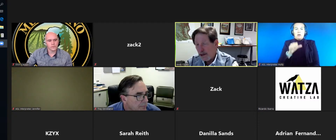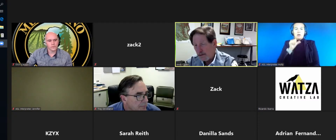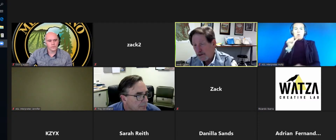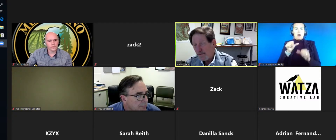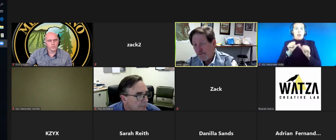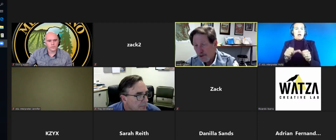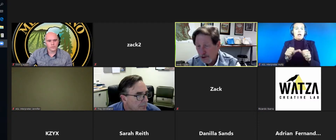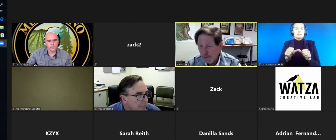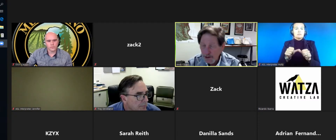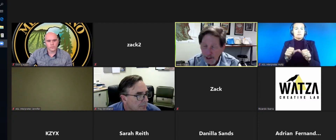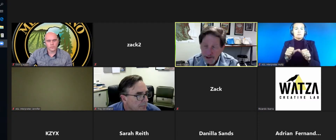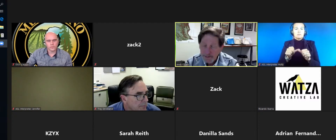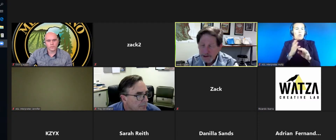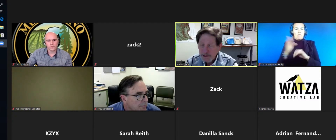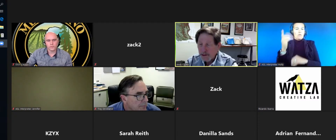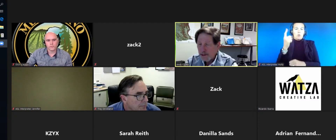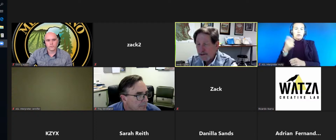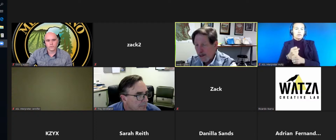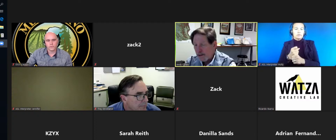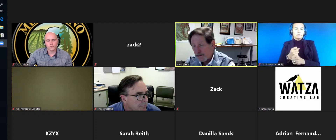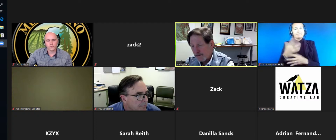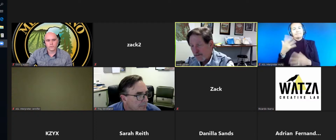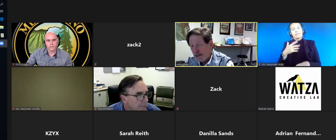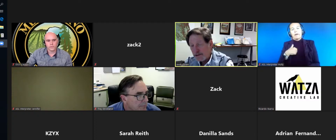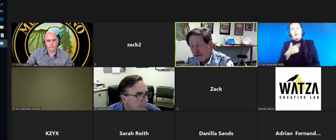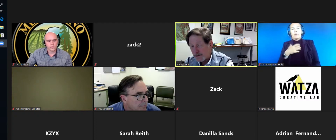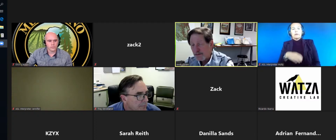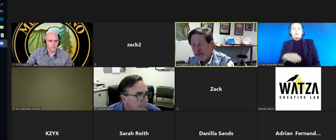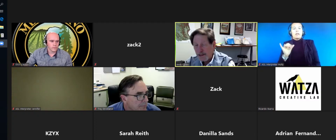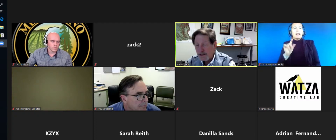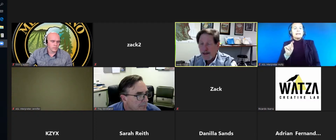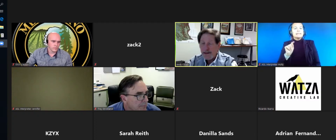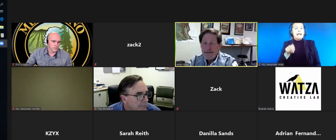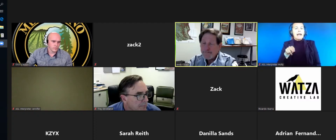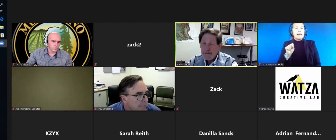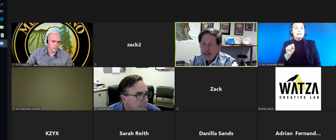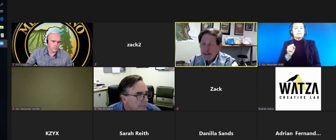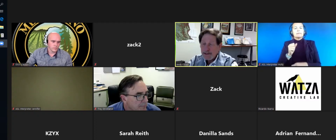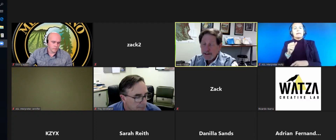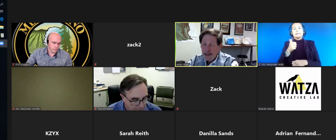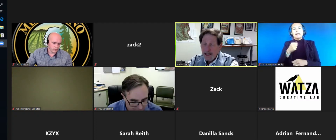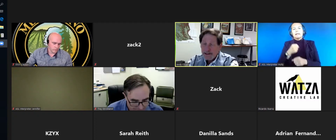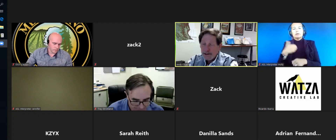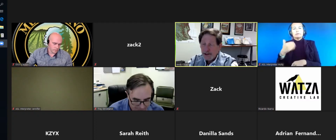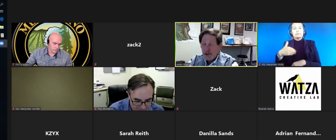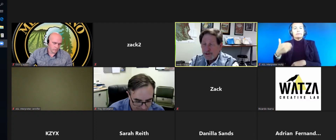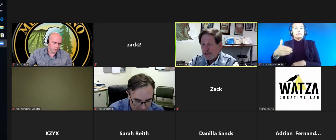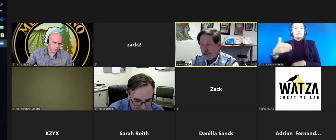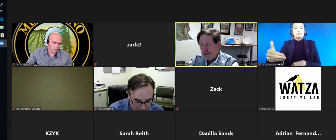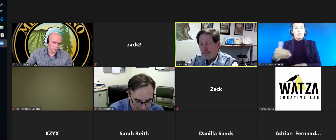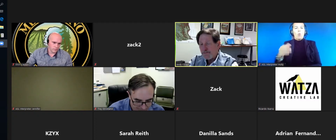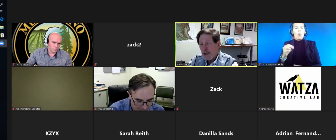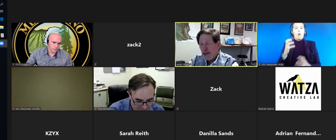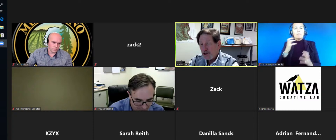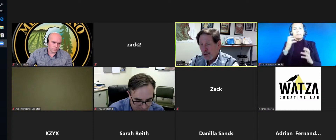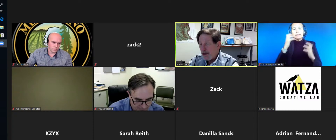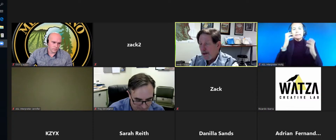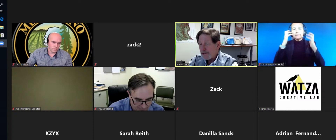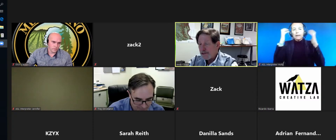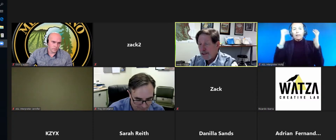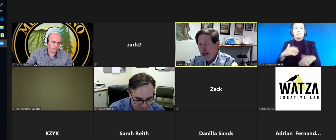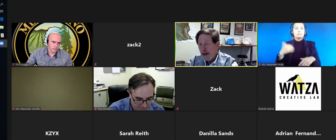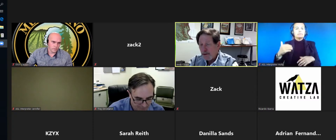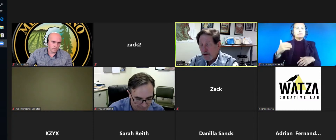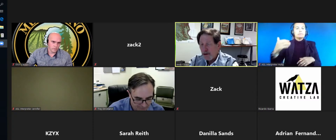than a year. It's unfortunate. We'd like it to be something like tetanus or measles or something like that, but it doesn't last in the human system. So we'll